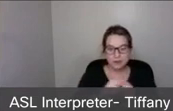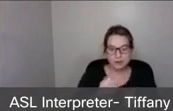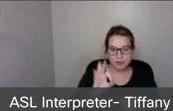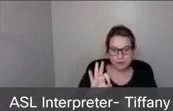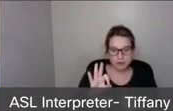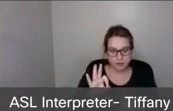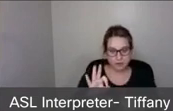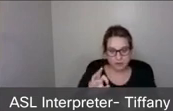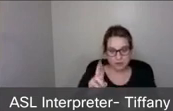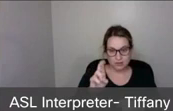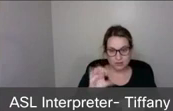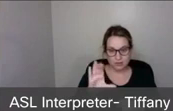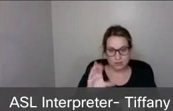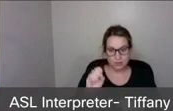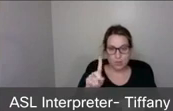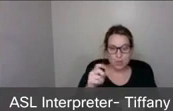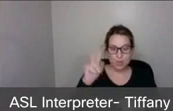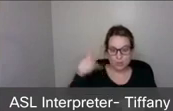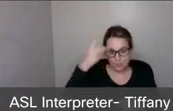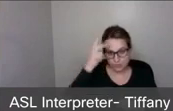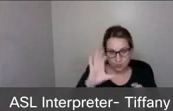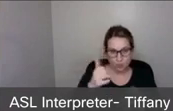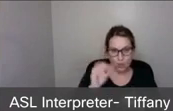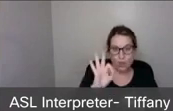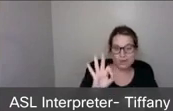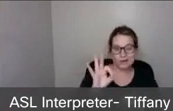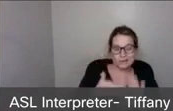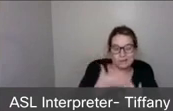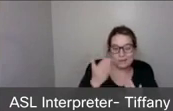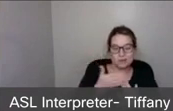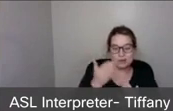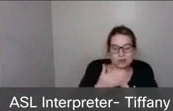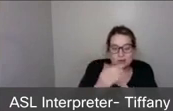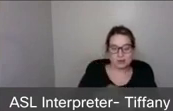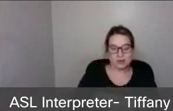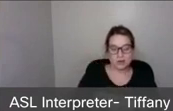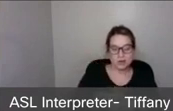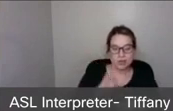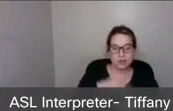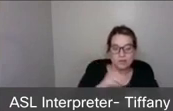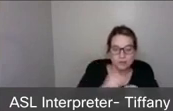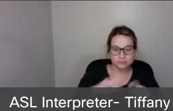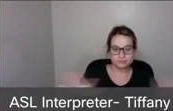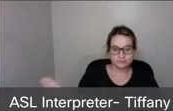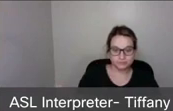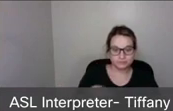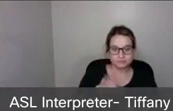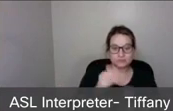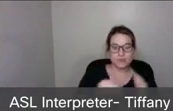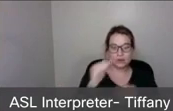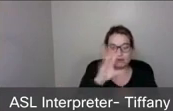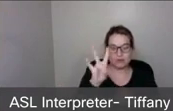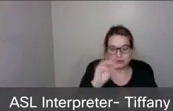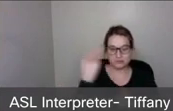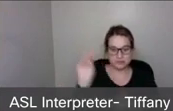races used, the one party won all 9 of those races. The vote spread in the district is over 7%, which is